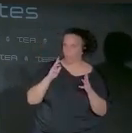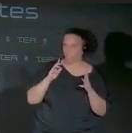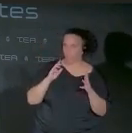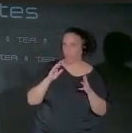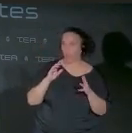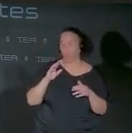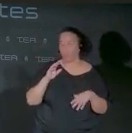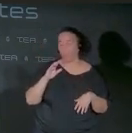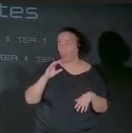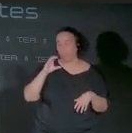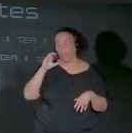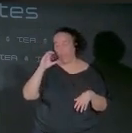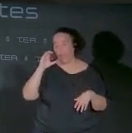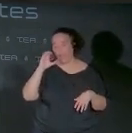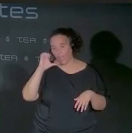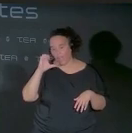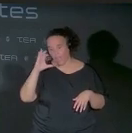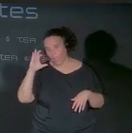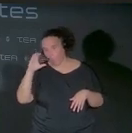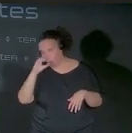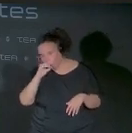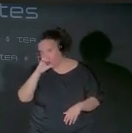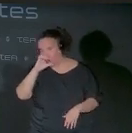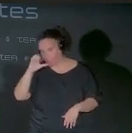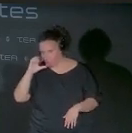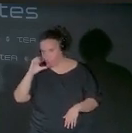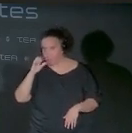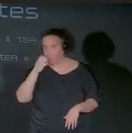proud and thank you all